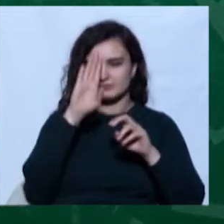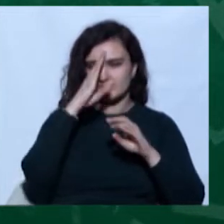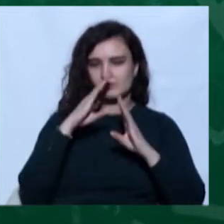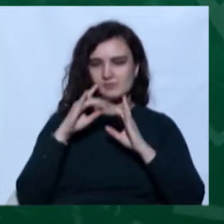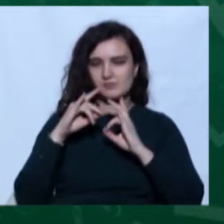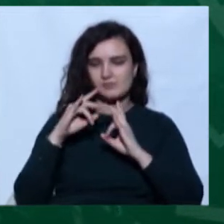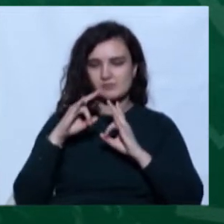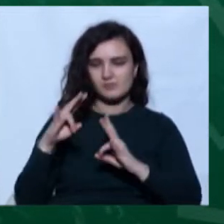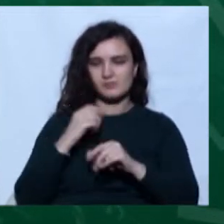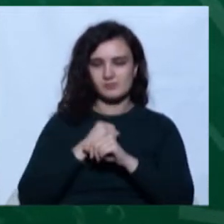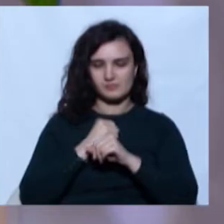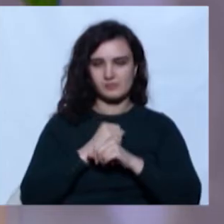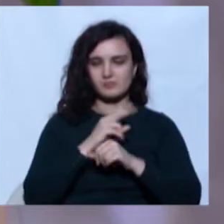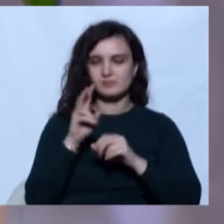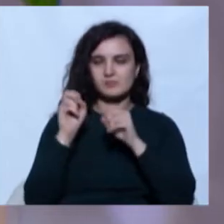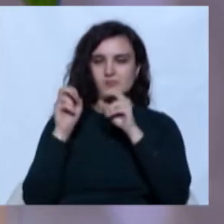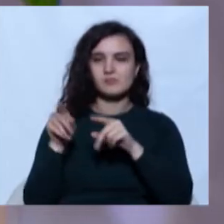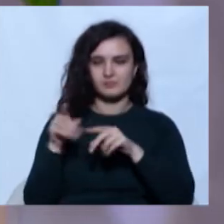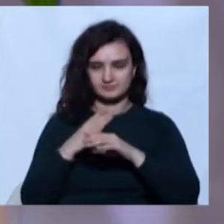puts someone else in danger.